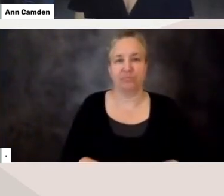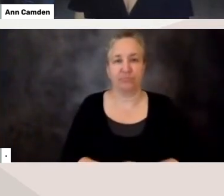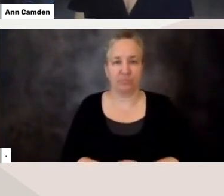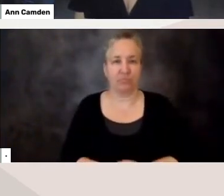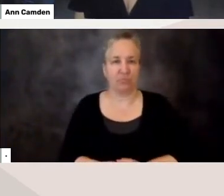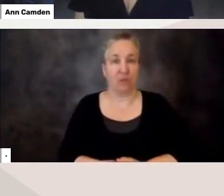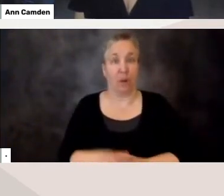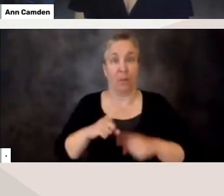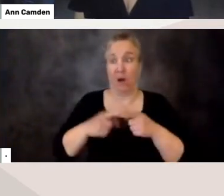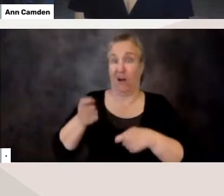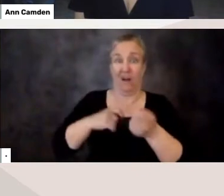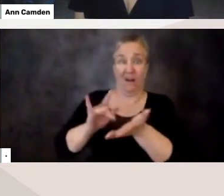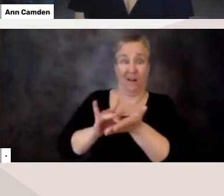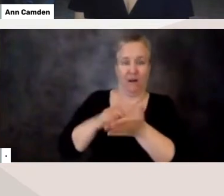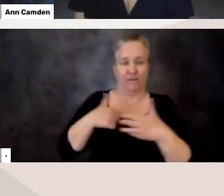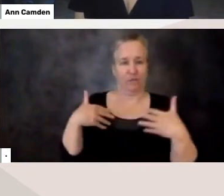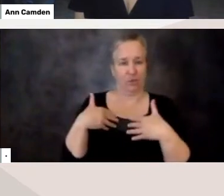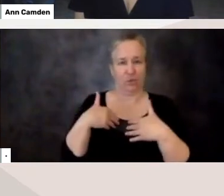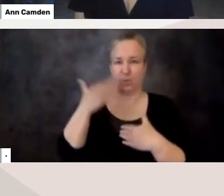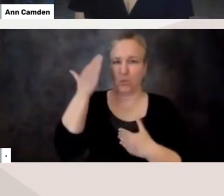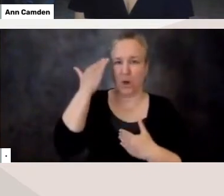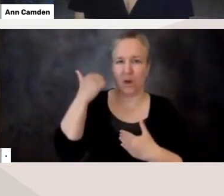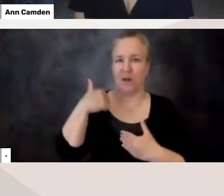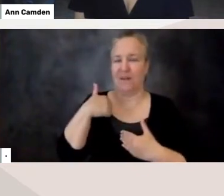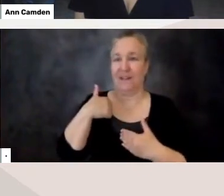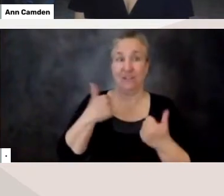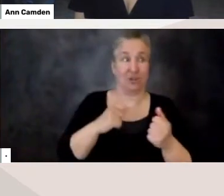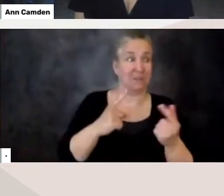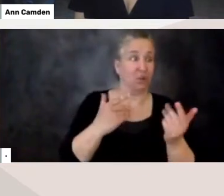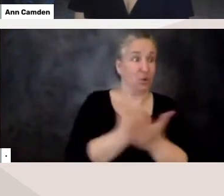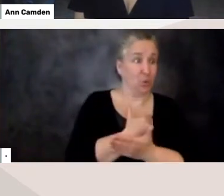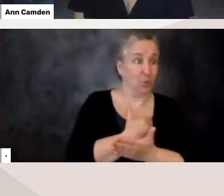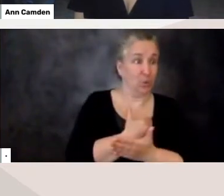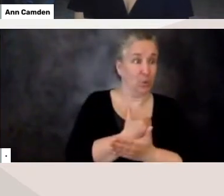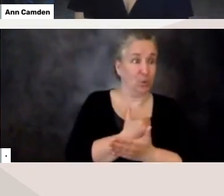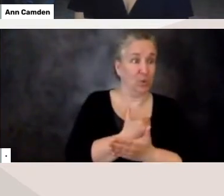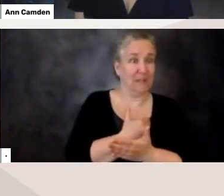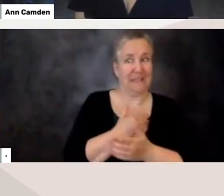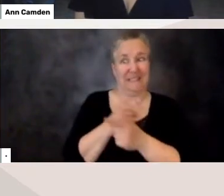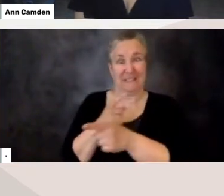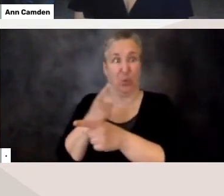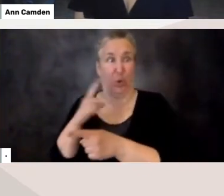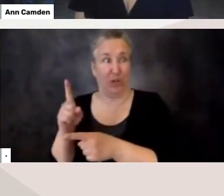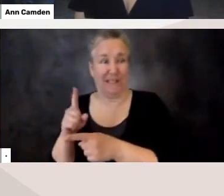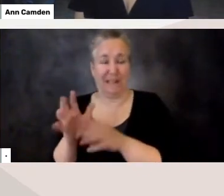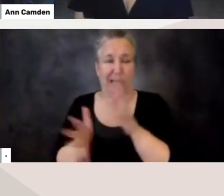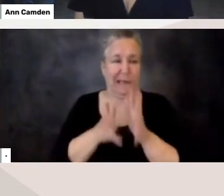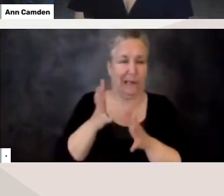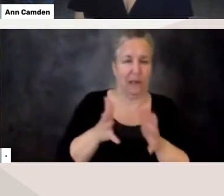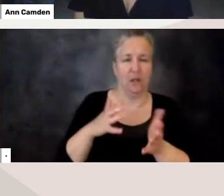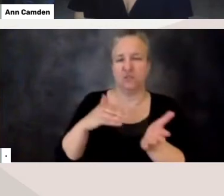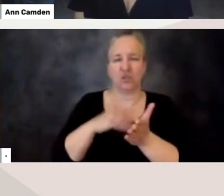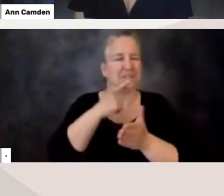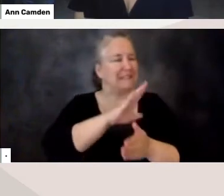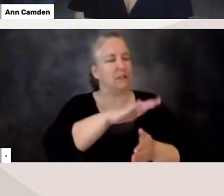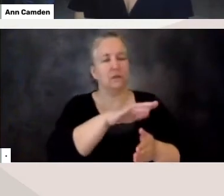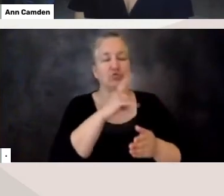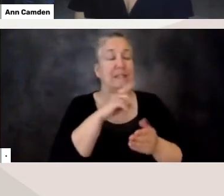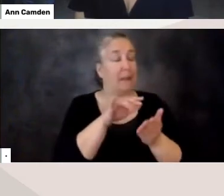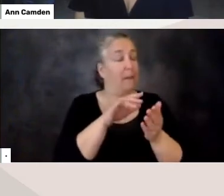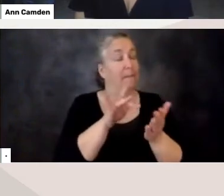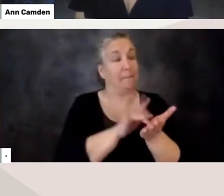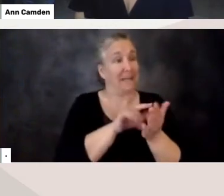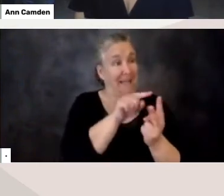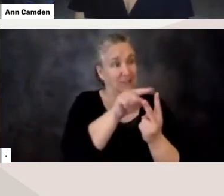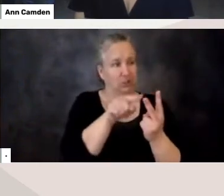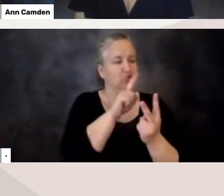to switch though, because I'm always scared to try something new that's working. And he's like, it's pretty much the same thing, so it will be